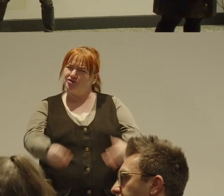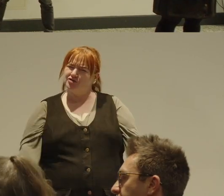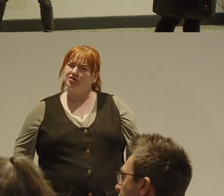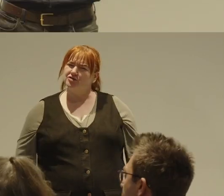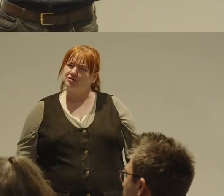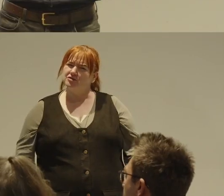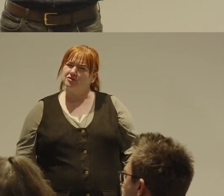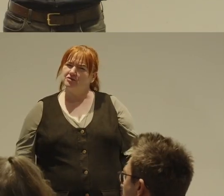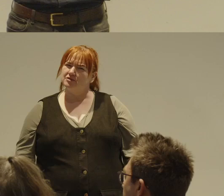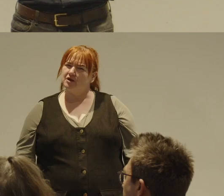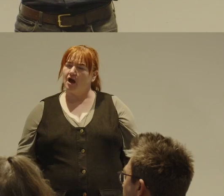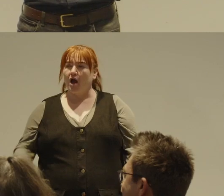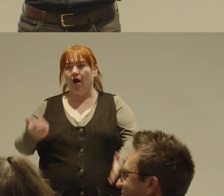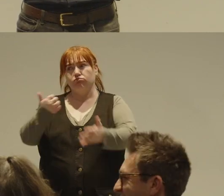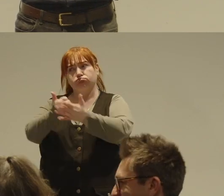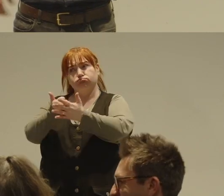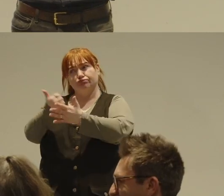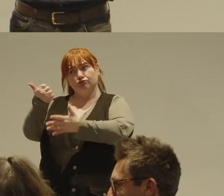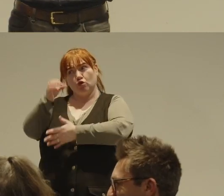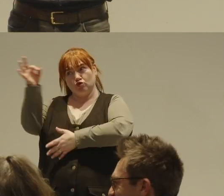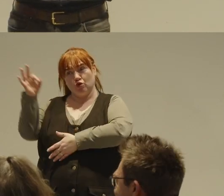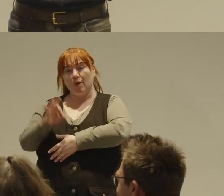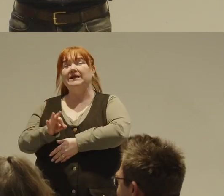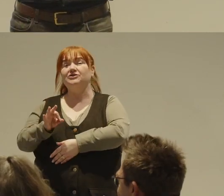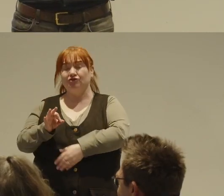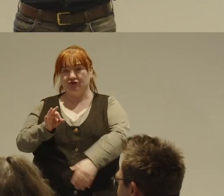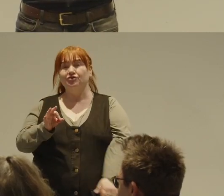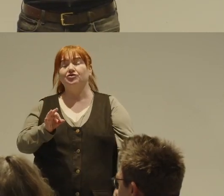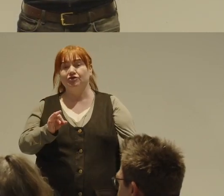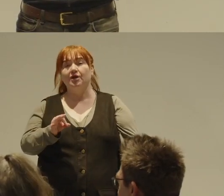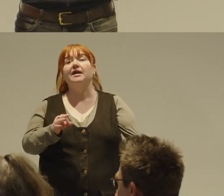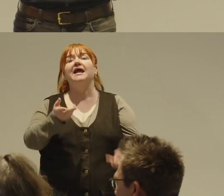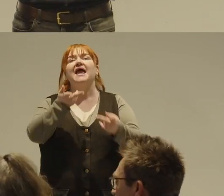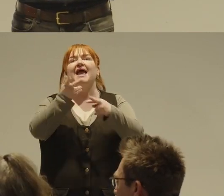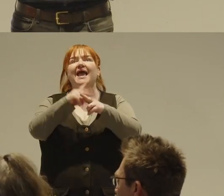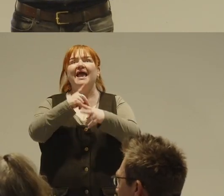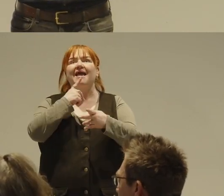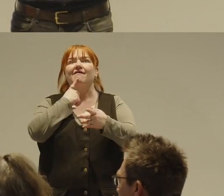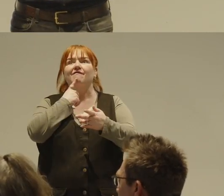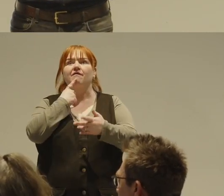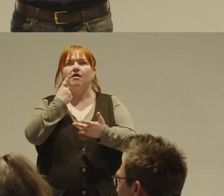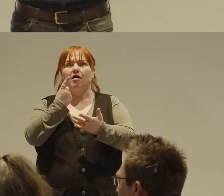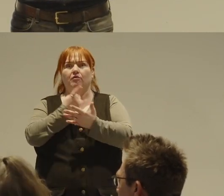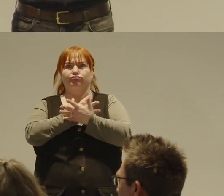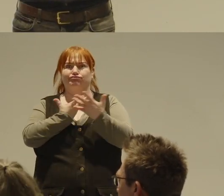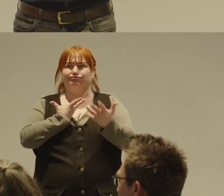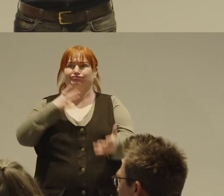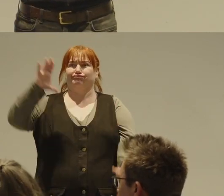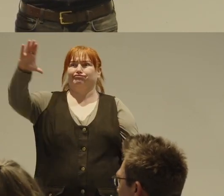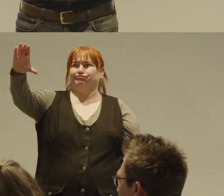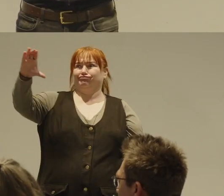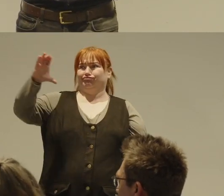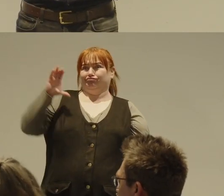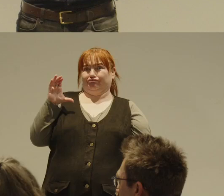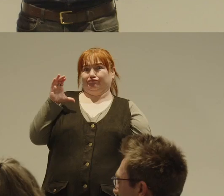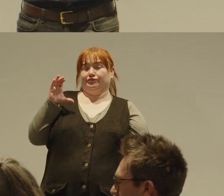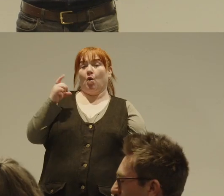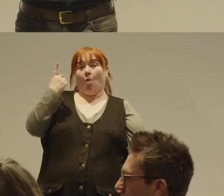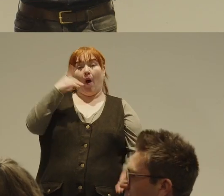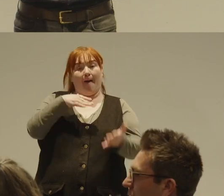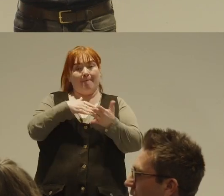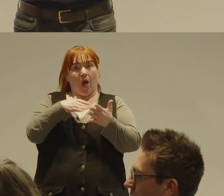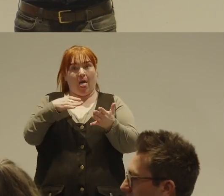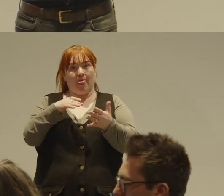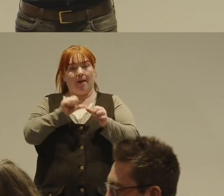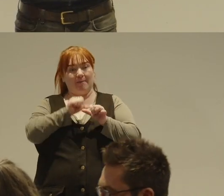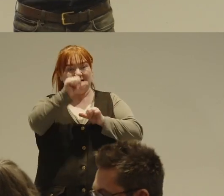credit? That is a really, really good question. If you earn a lot more in that month, but the next month you don't earn anything, or you earn